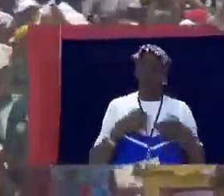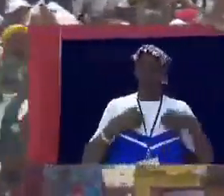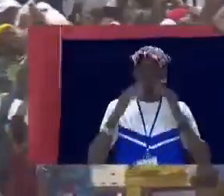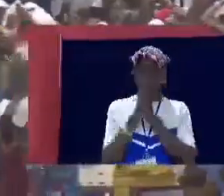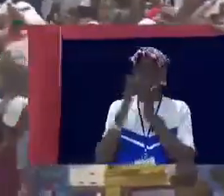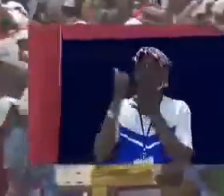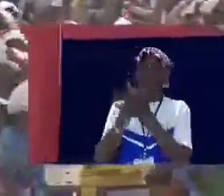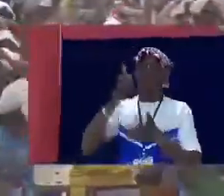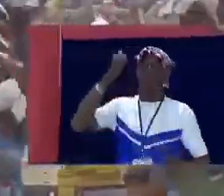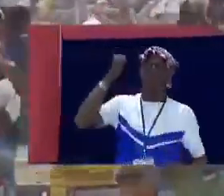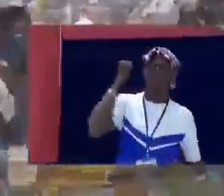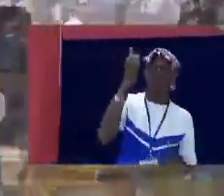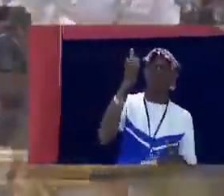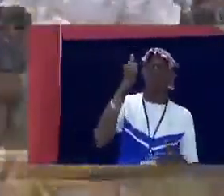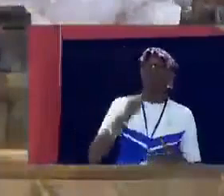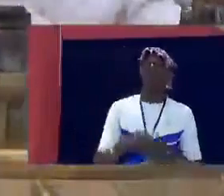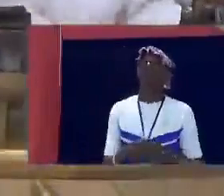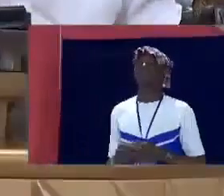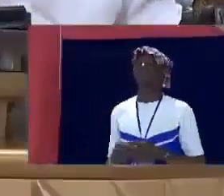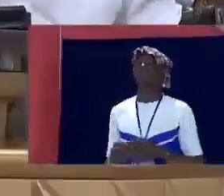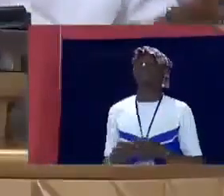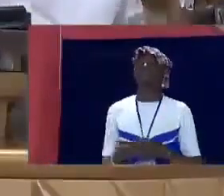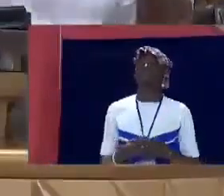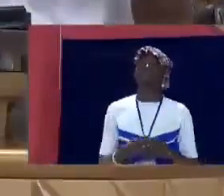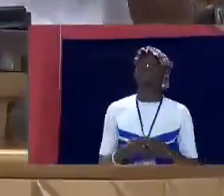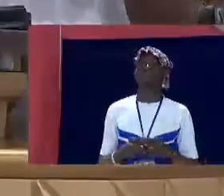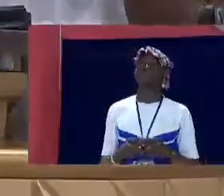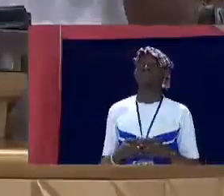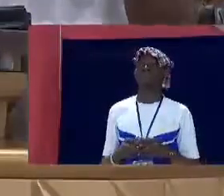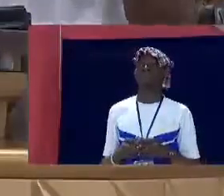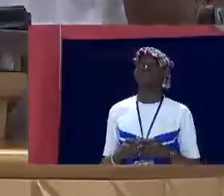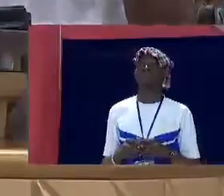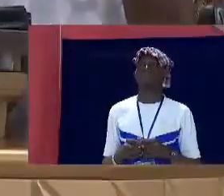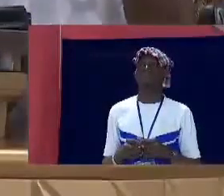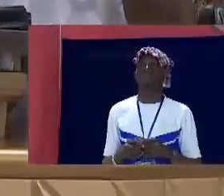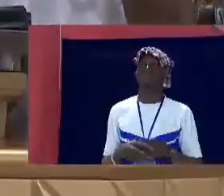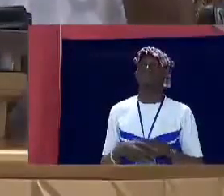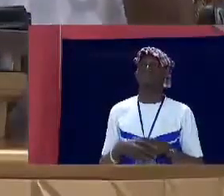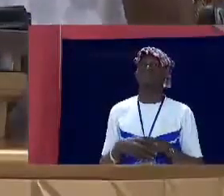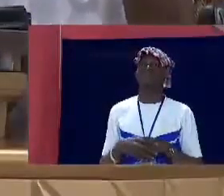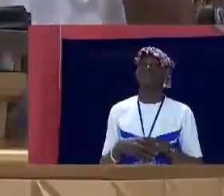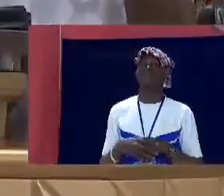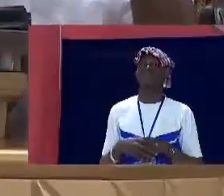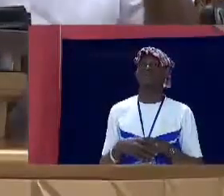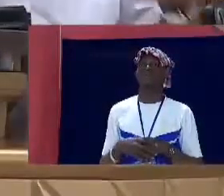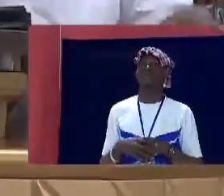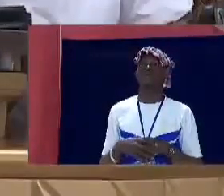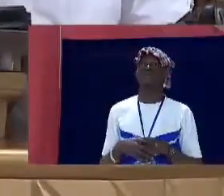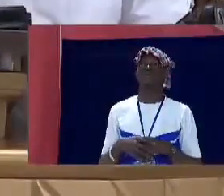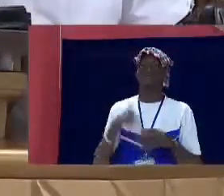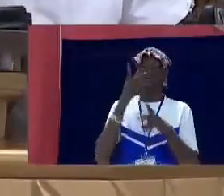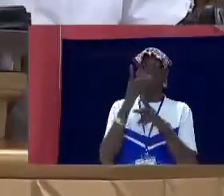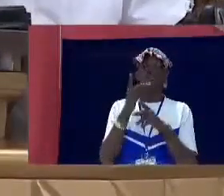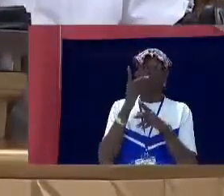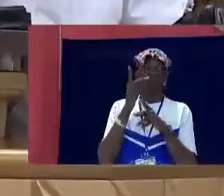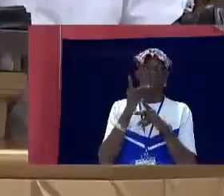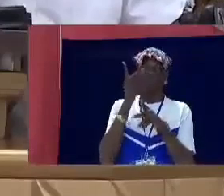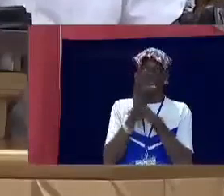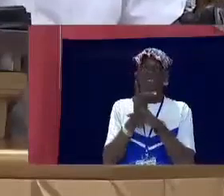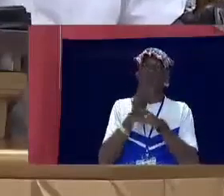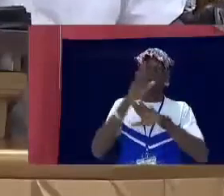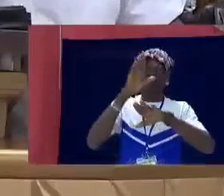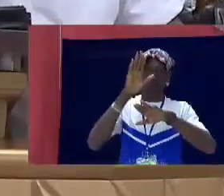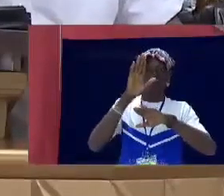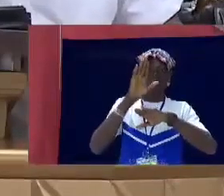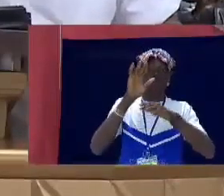prayed. Ni oruko nla Jesu lagba adura. Keep that dress on your head. E je ki aso yen na